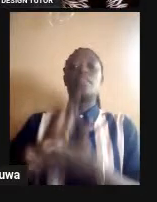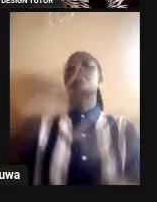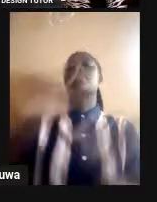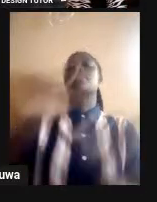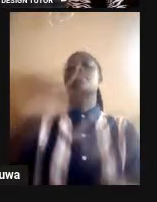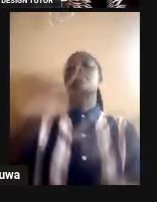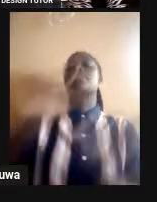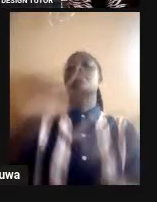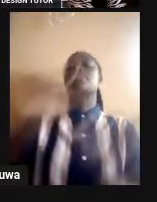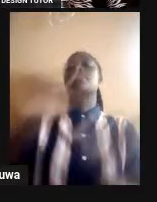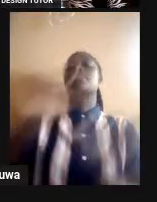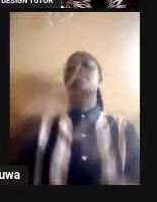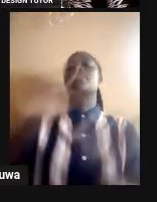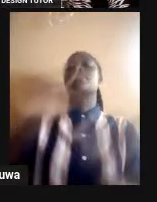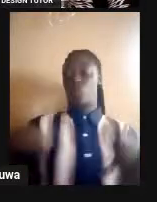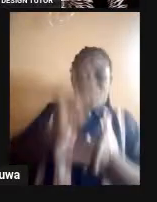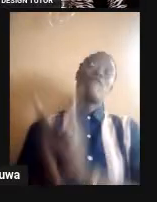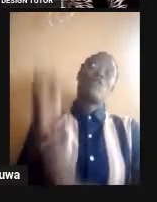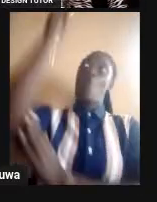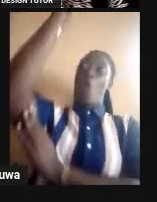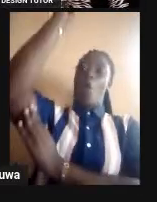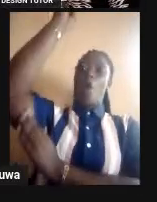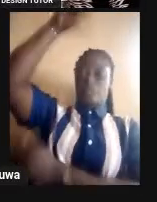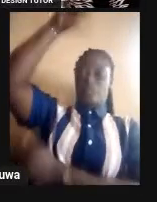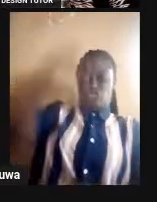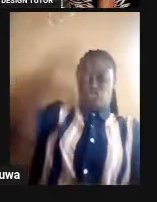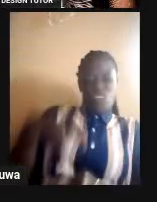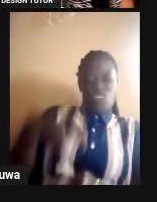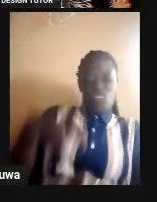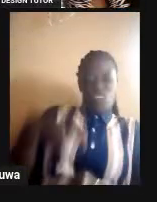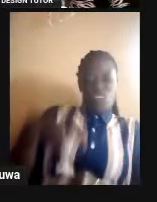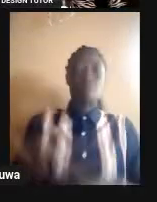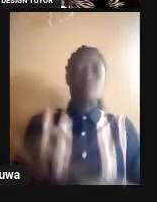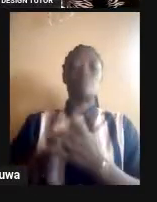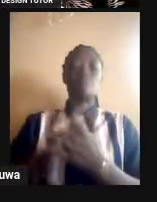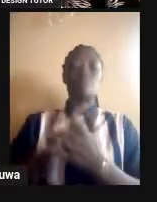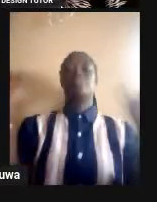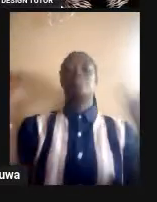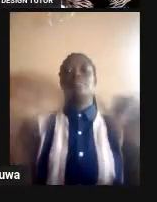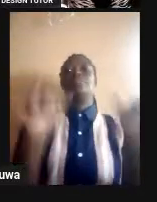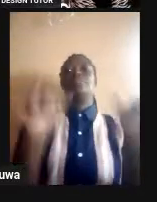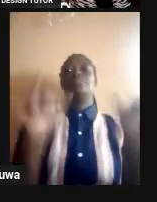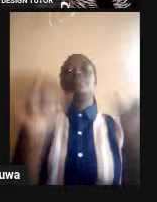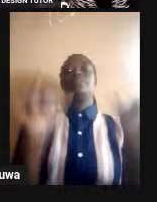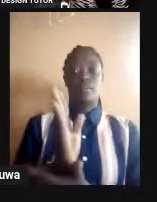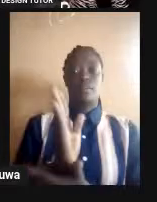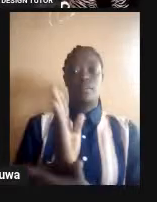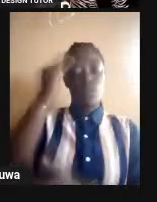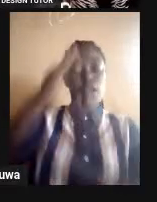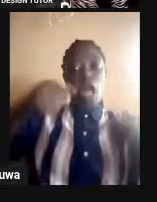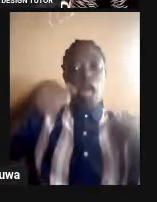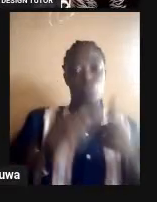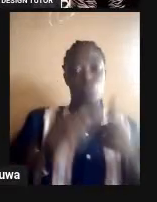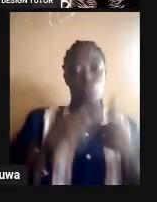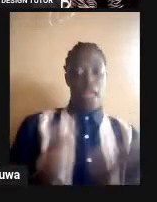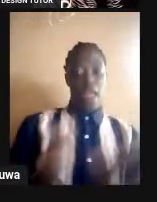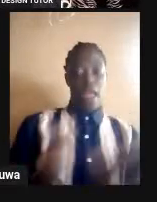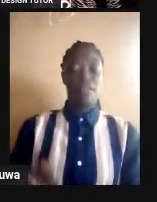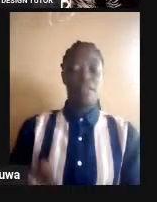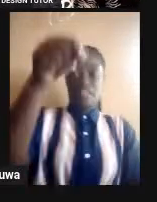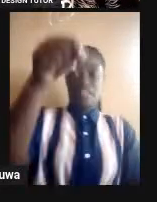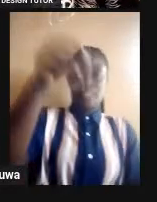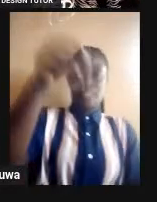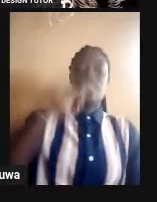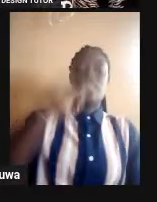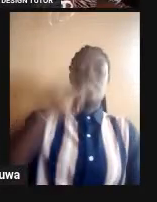are sizes, right? Now knowing how to arrange this is part of proportion, knowing how this thing will fit in. That